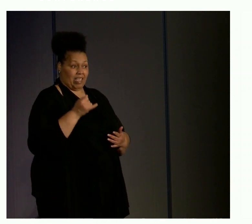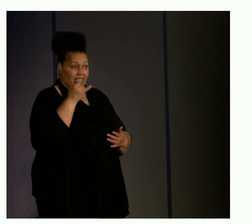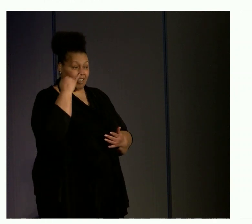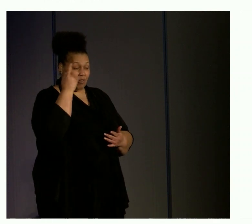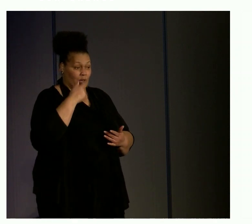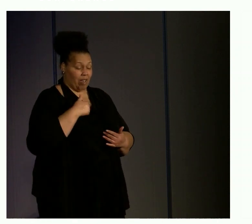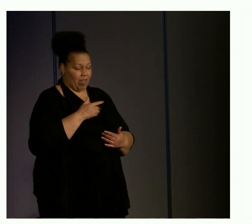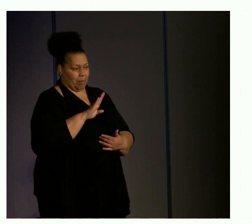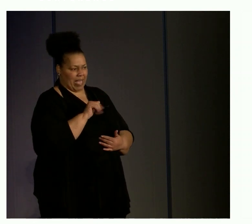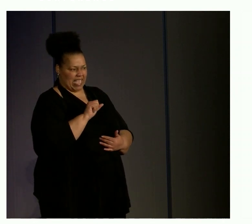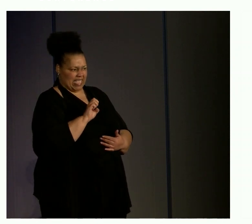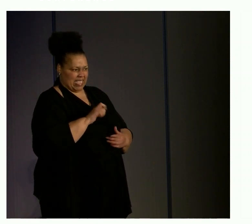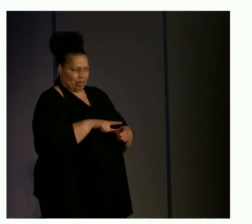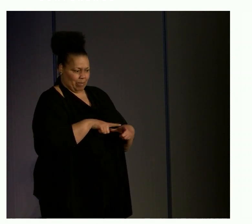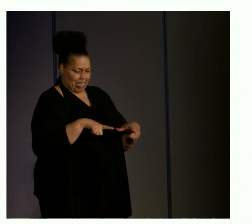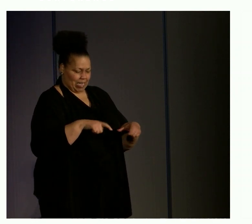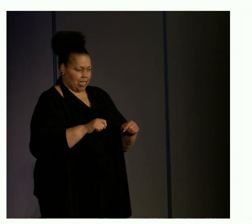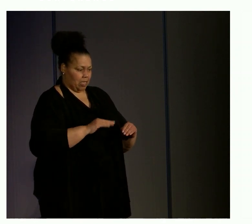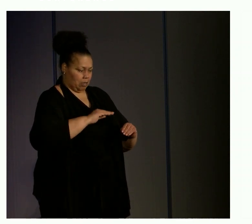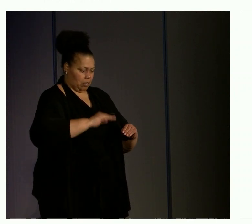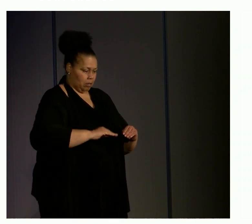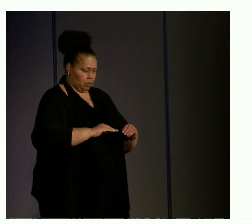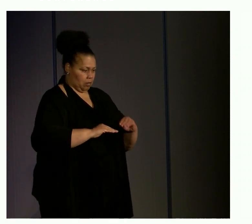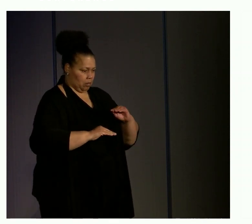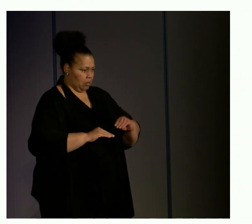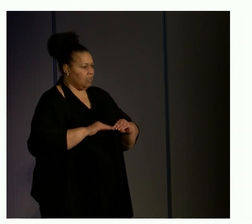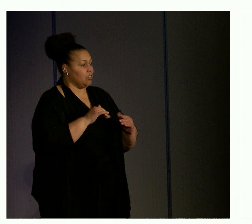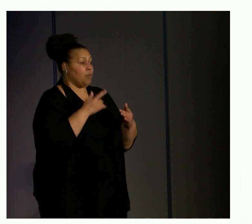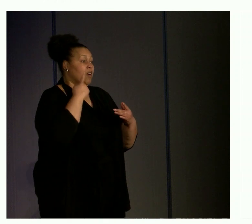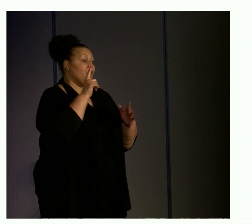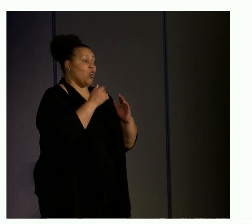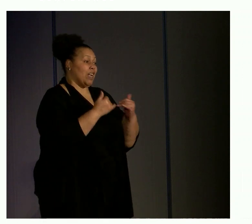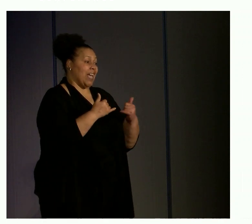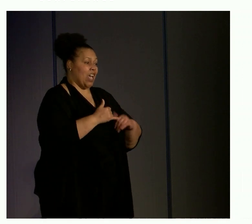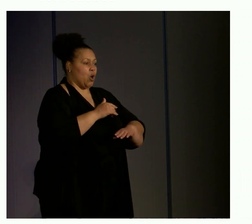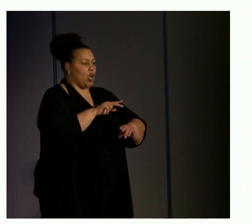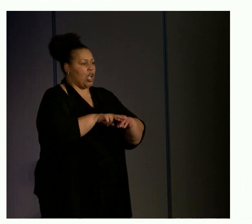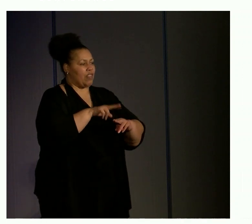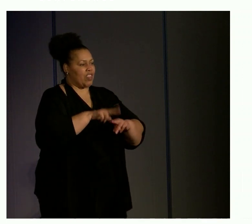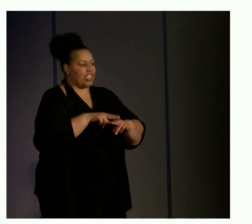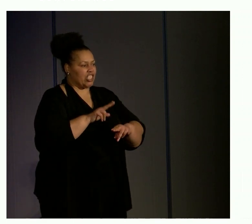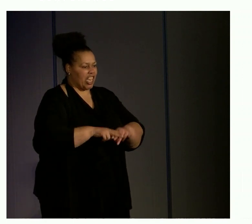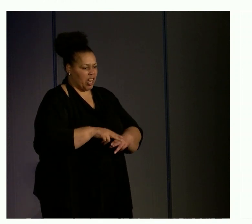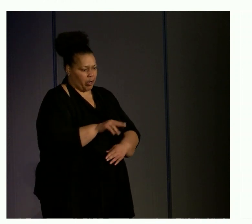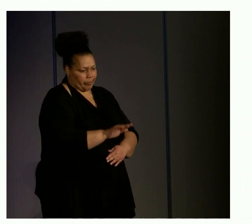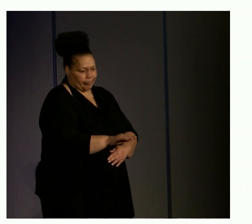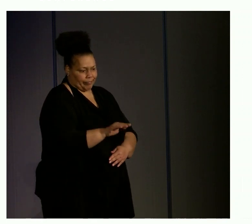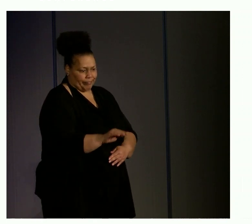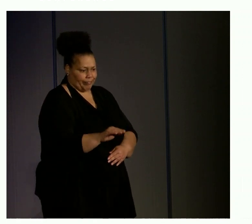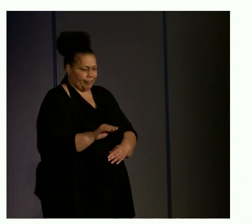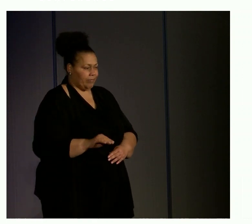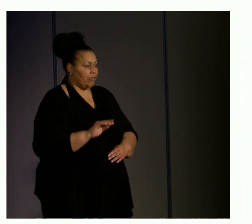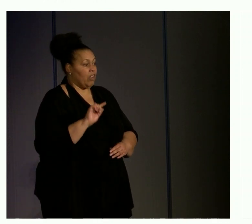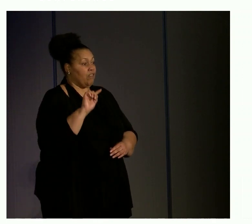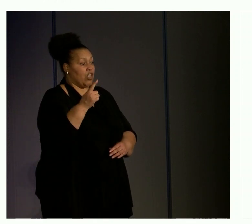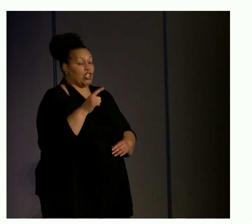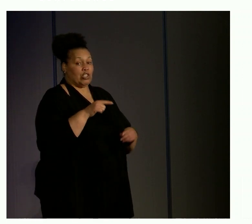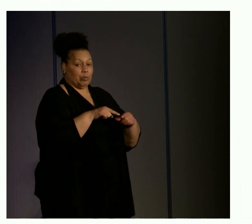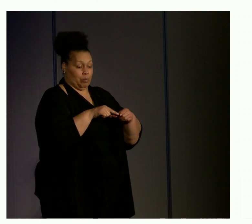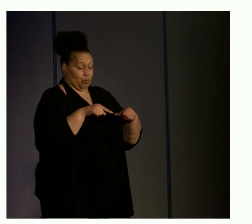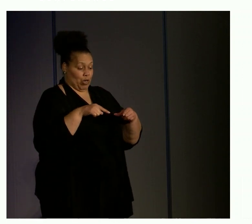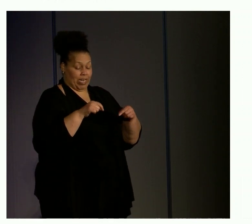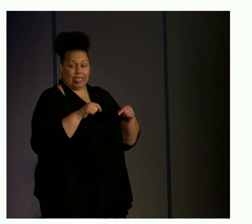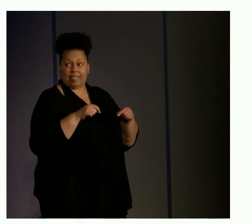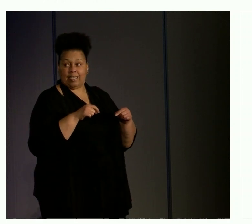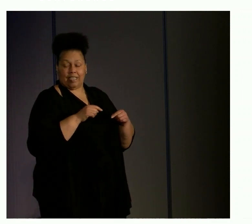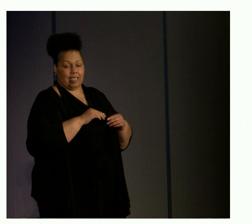base plate and you will attach the bricks on the chair, for example, if you agree. So you take the first